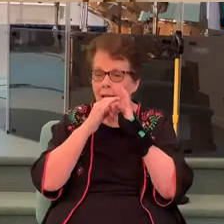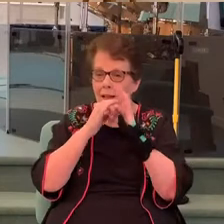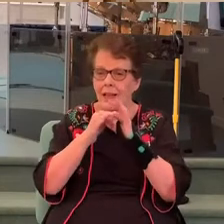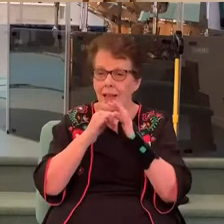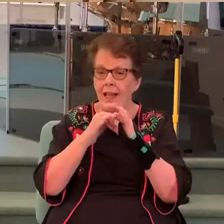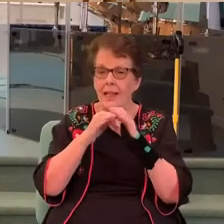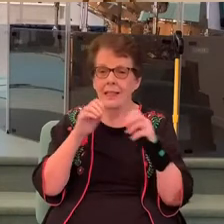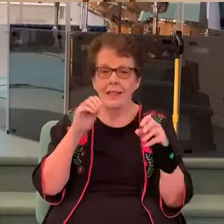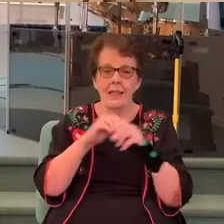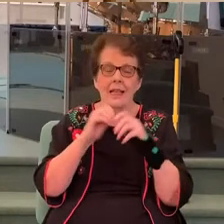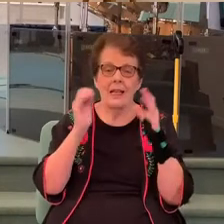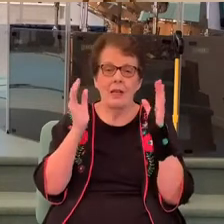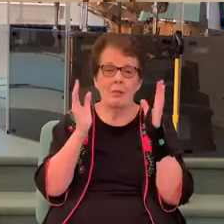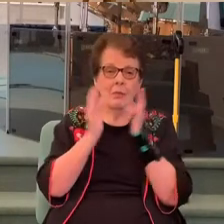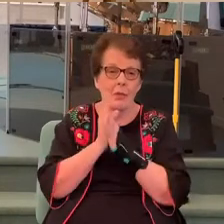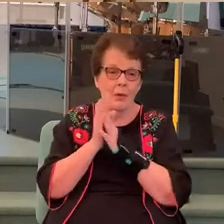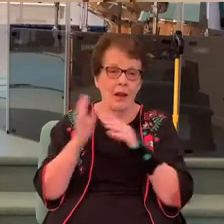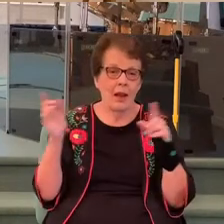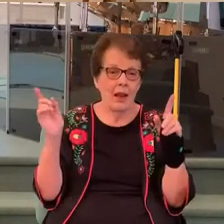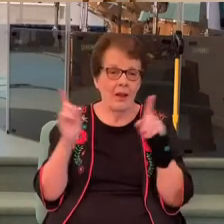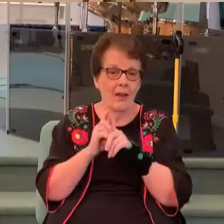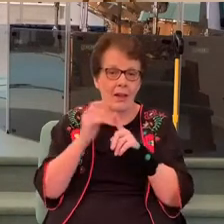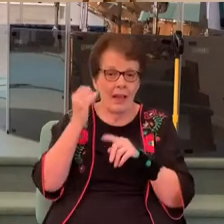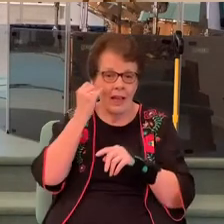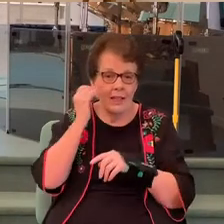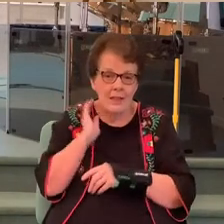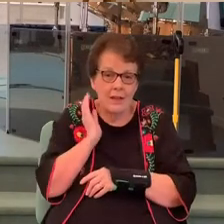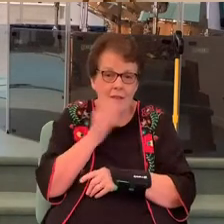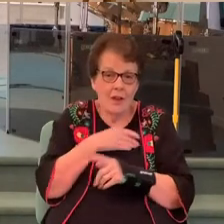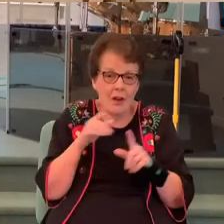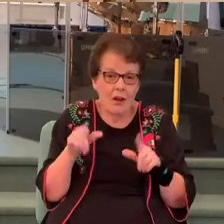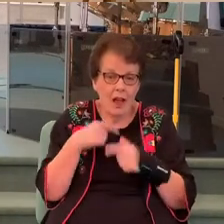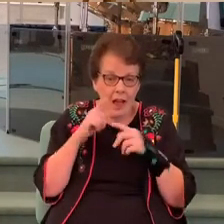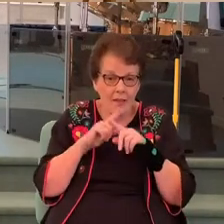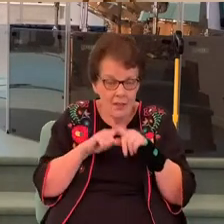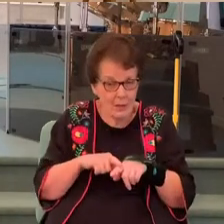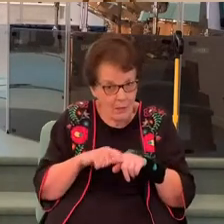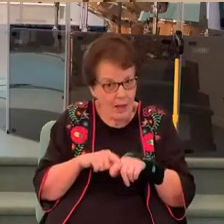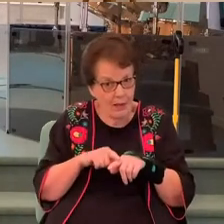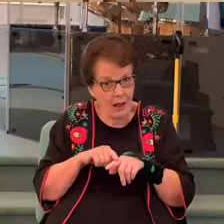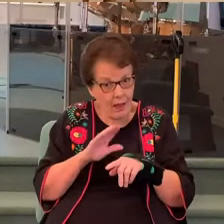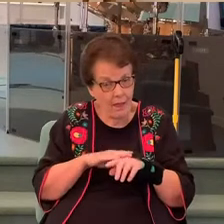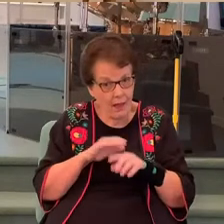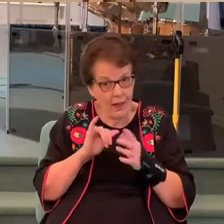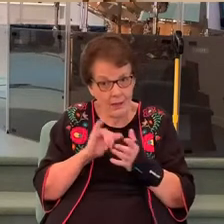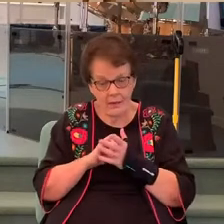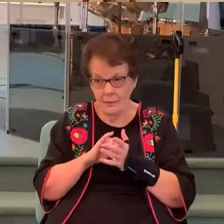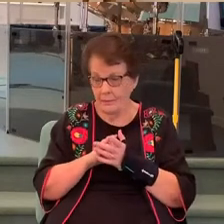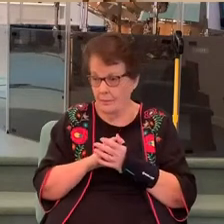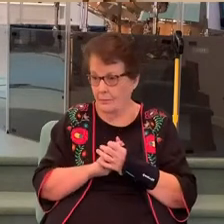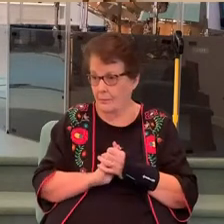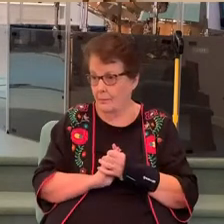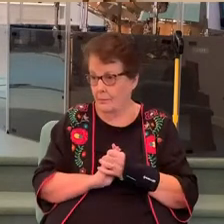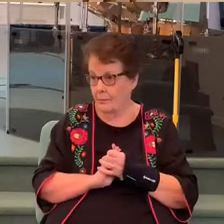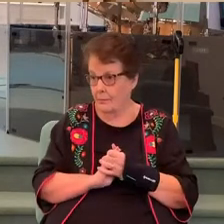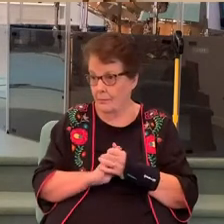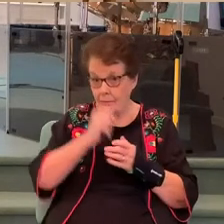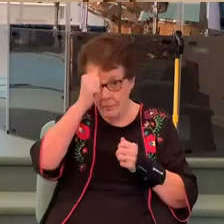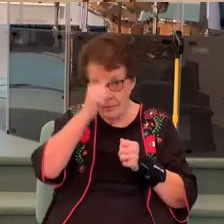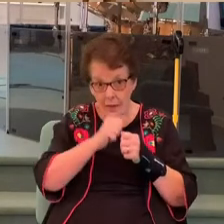it is our lives depend on what we're bringing before the Lord. Do you remember